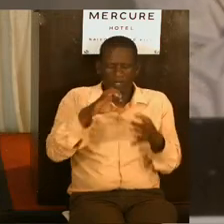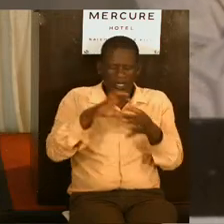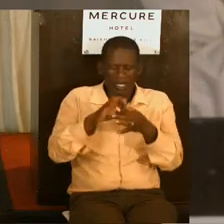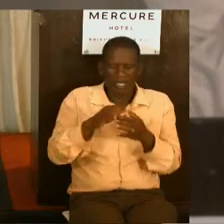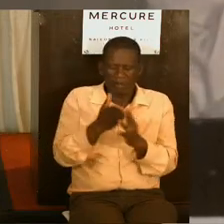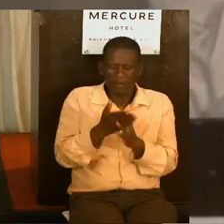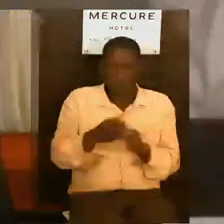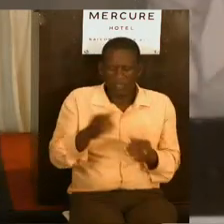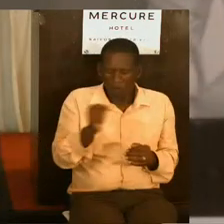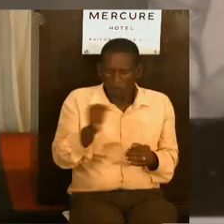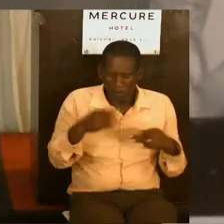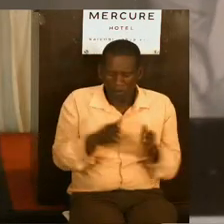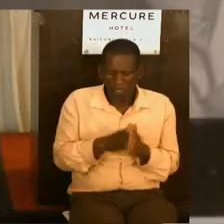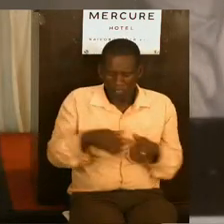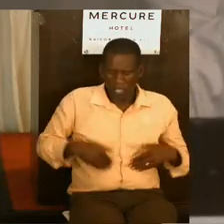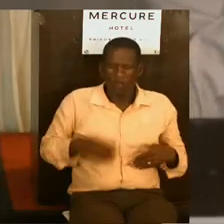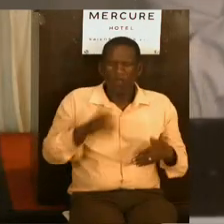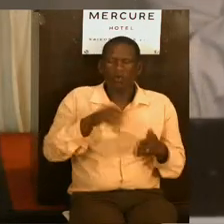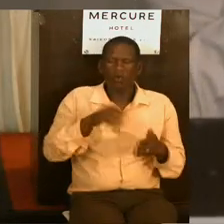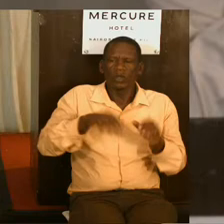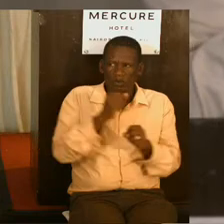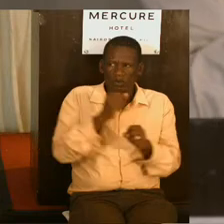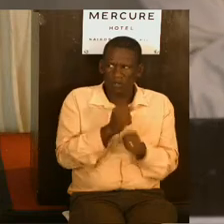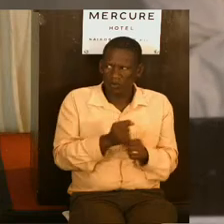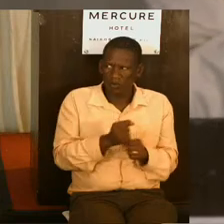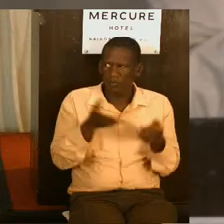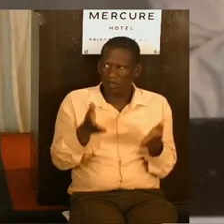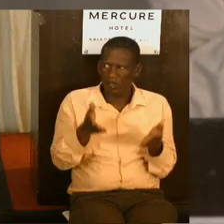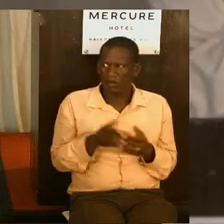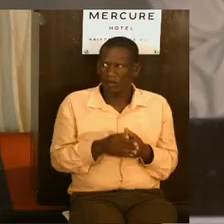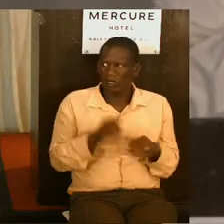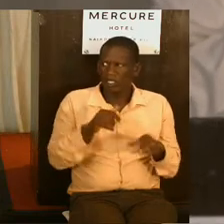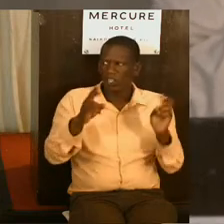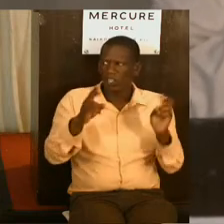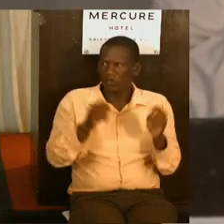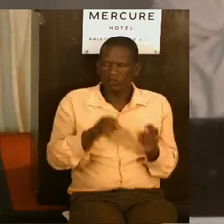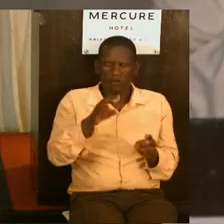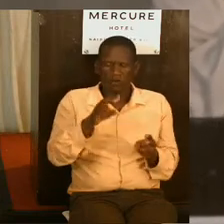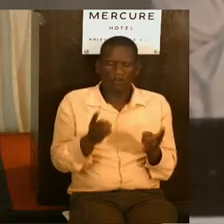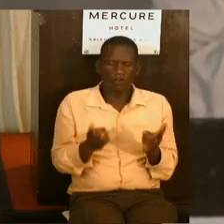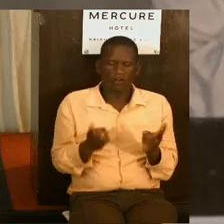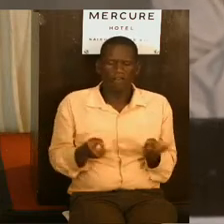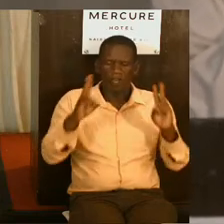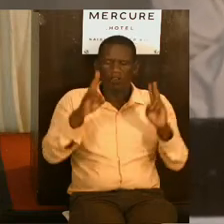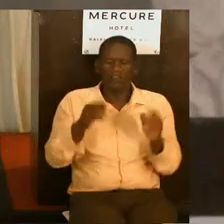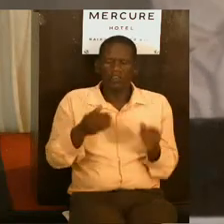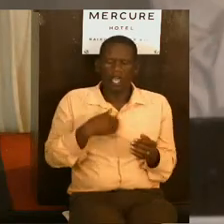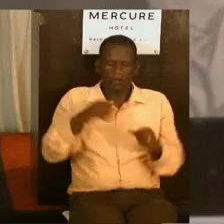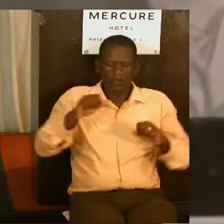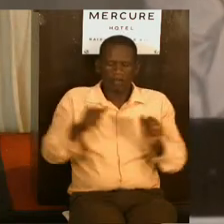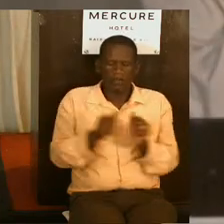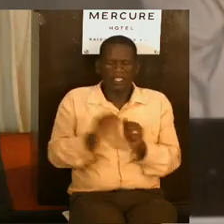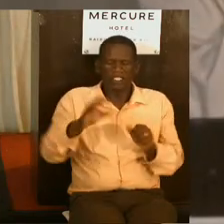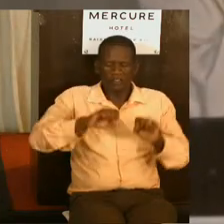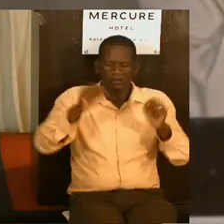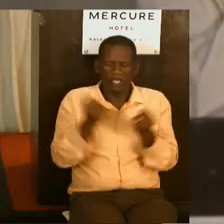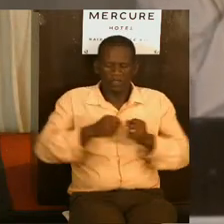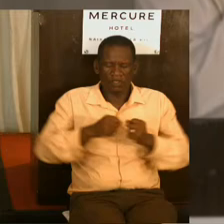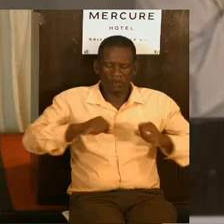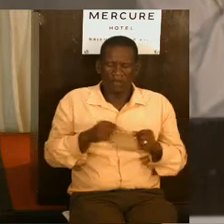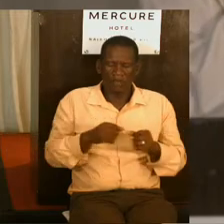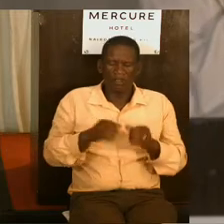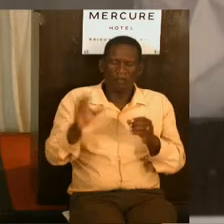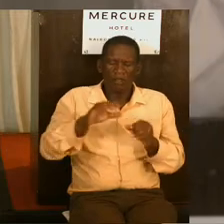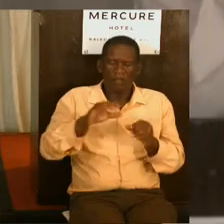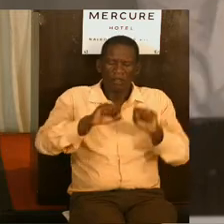link between the old and the young and then what are we going to do now in the issue of value are we happy in the Civil Society are you happy in the